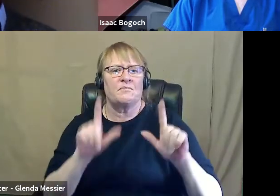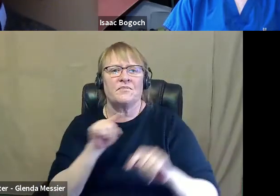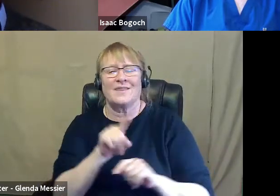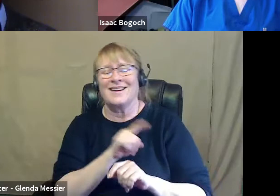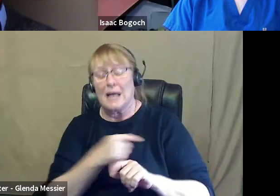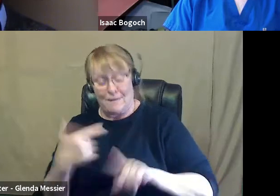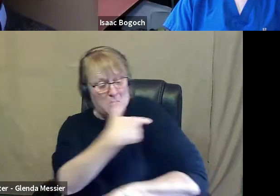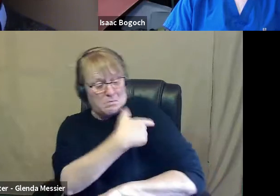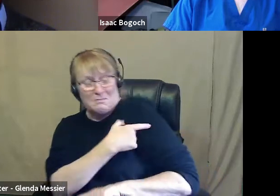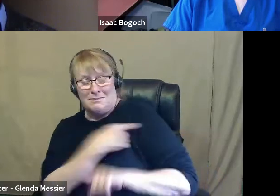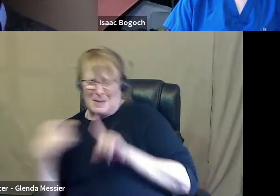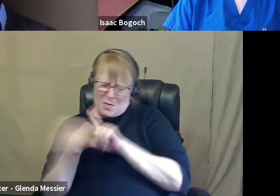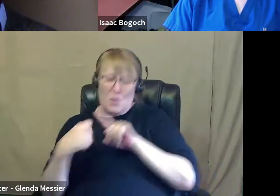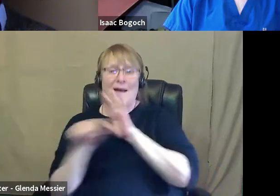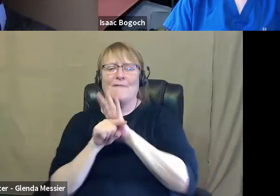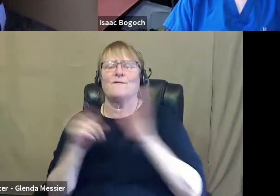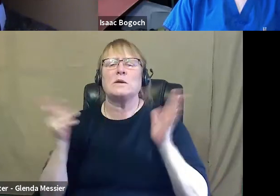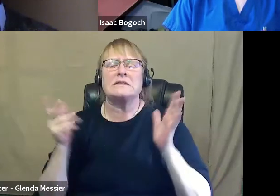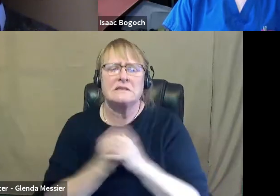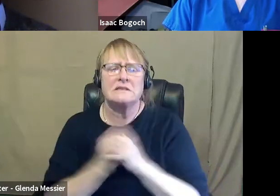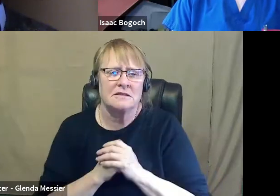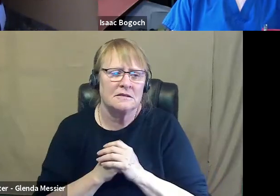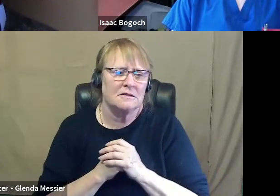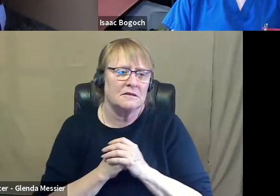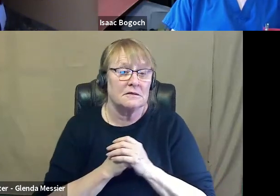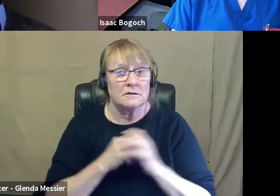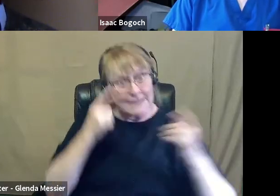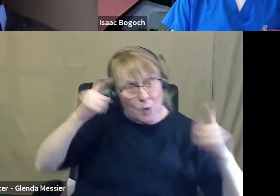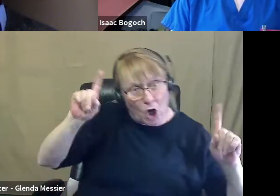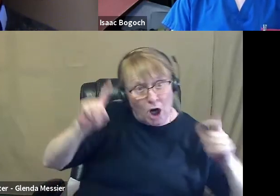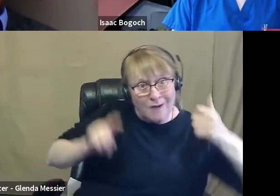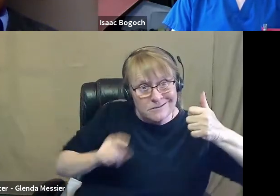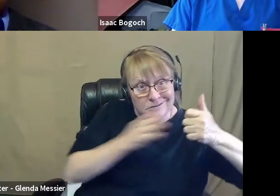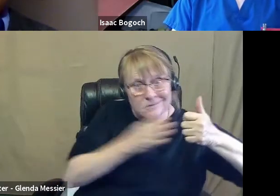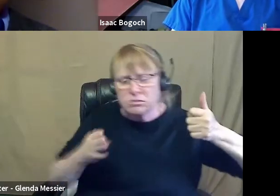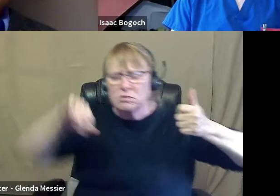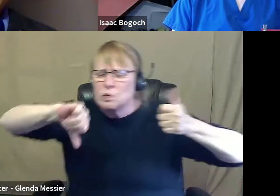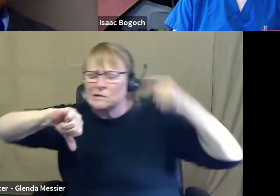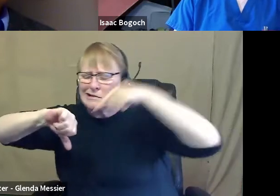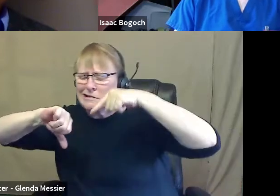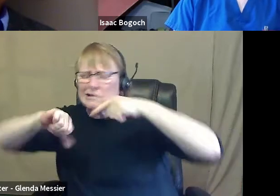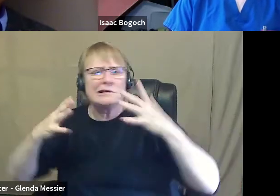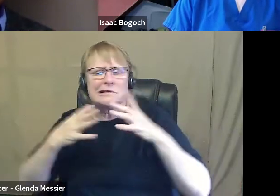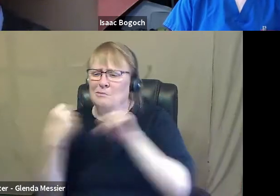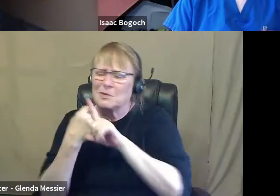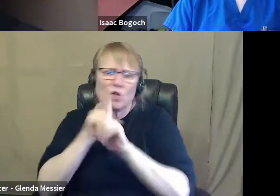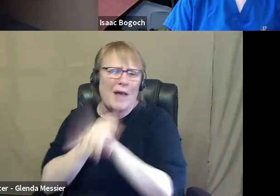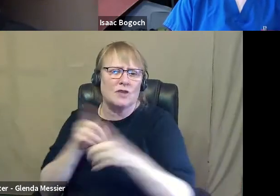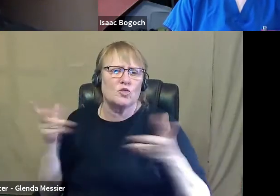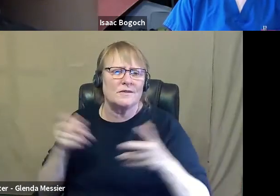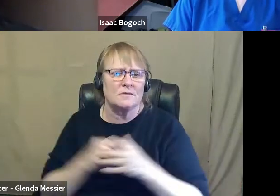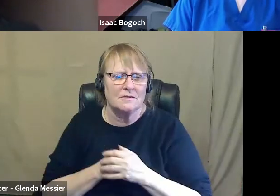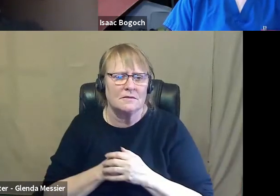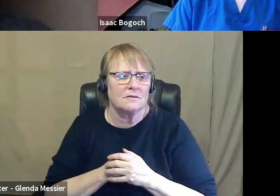effects? You know, if we've decided that they work, what are the risks when we take it in terms of having a reaction to it? Next slide,